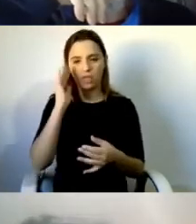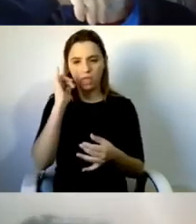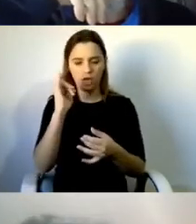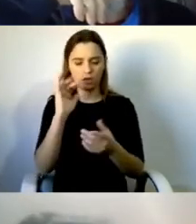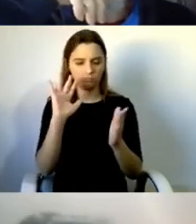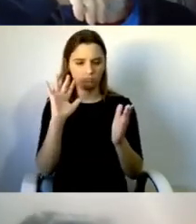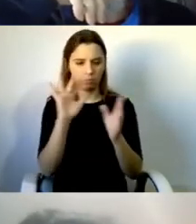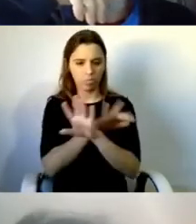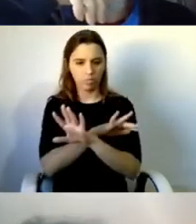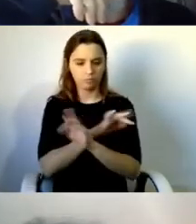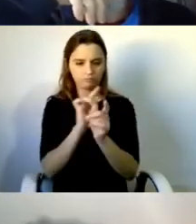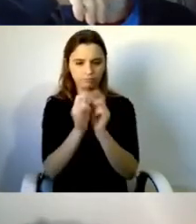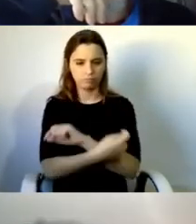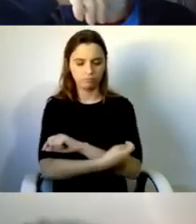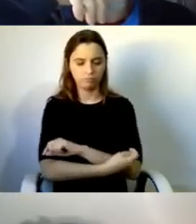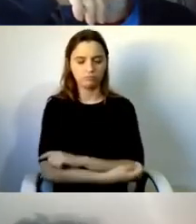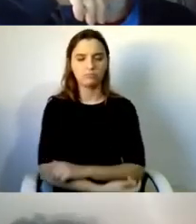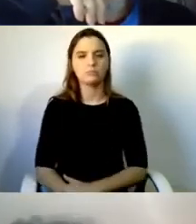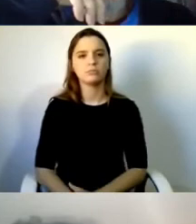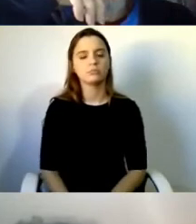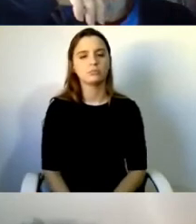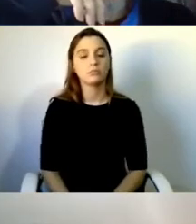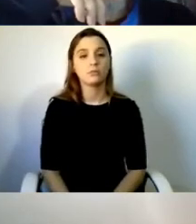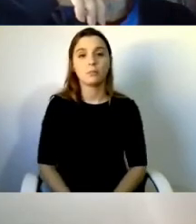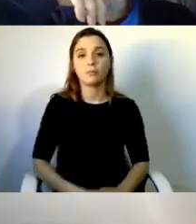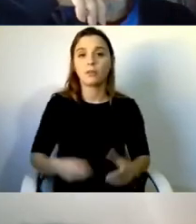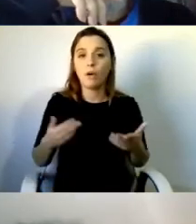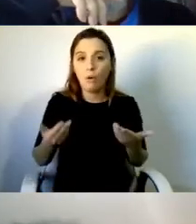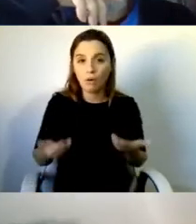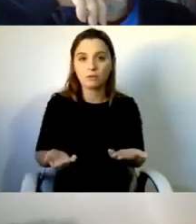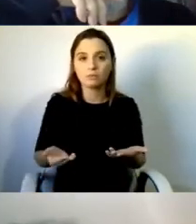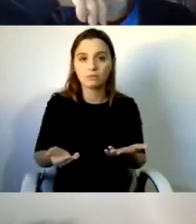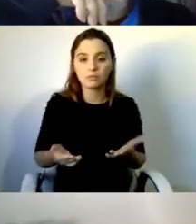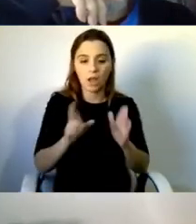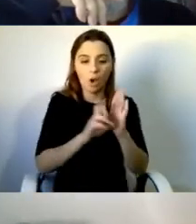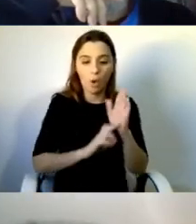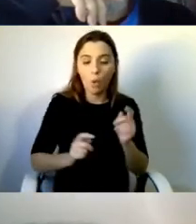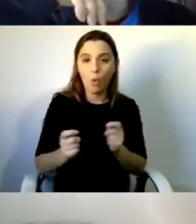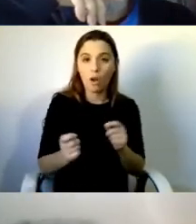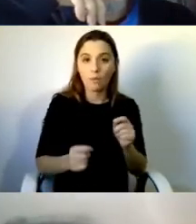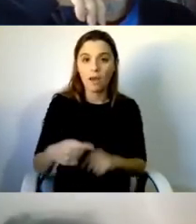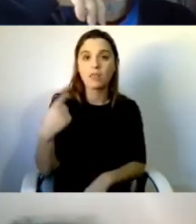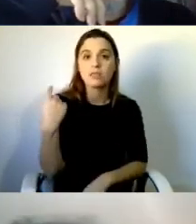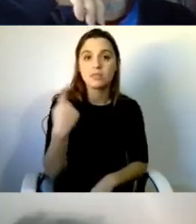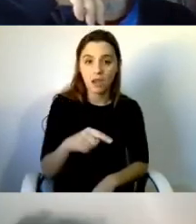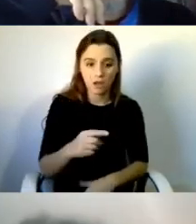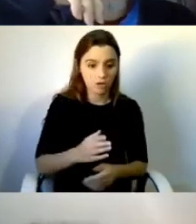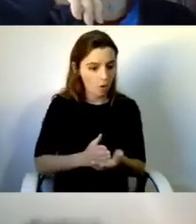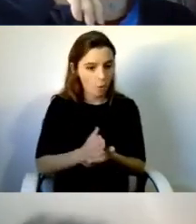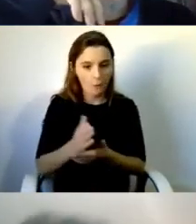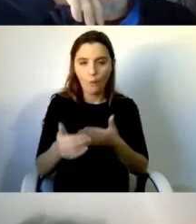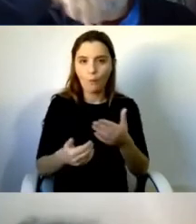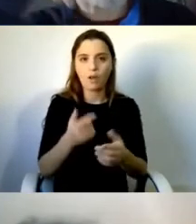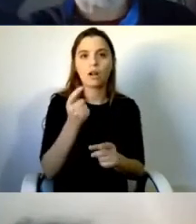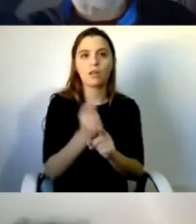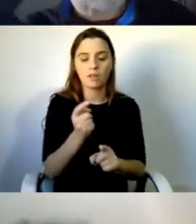And now the regulation exists. It is still in action, but it has nothing